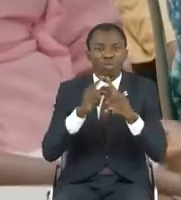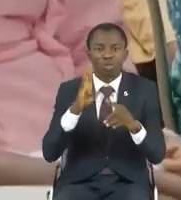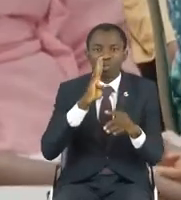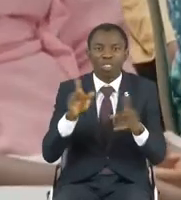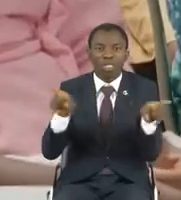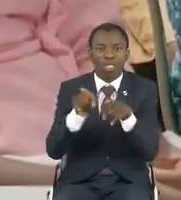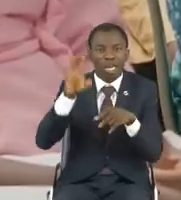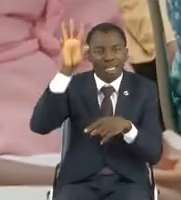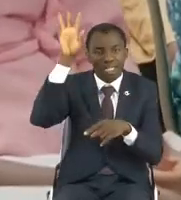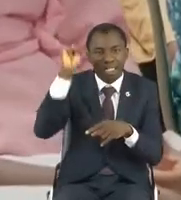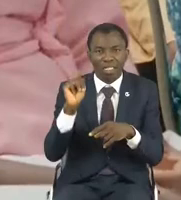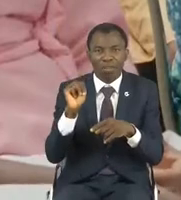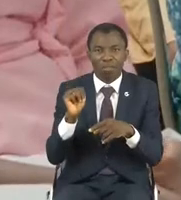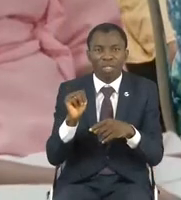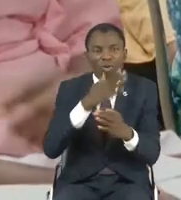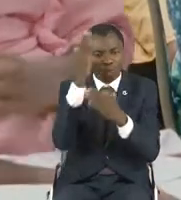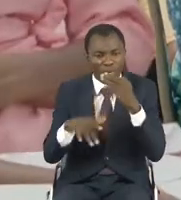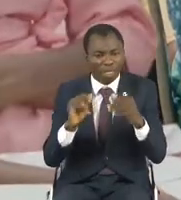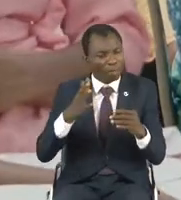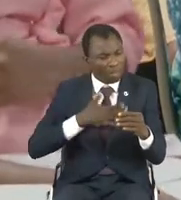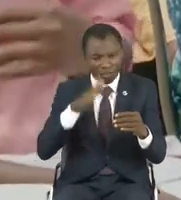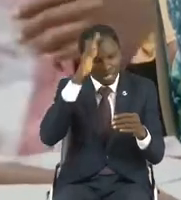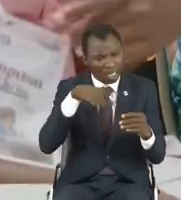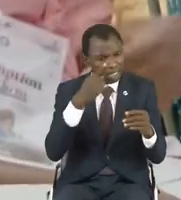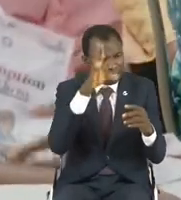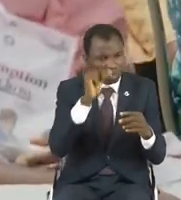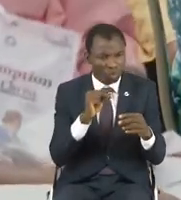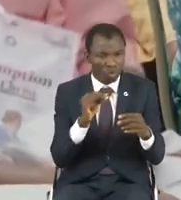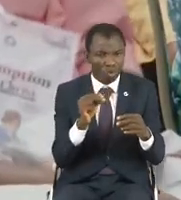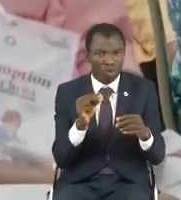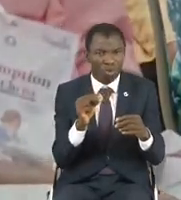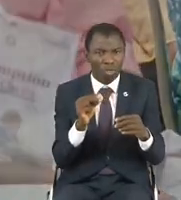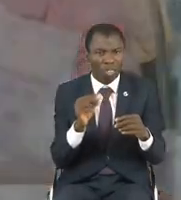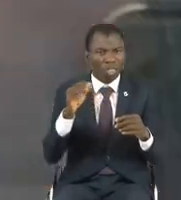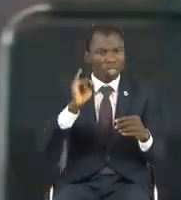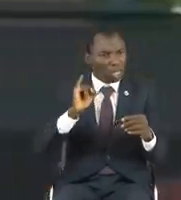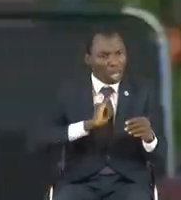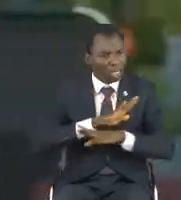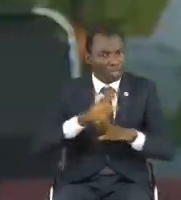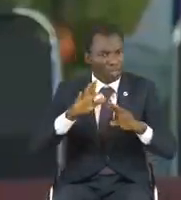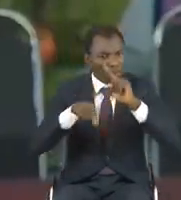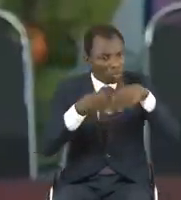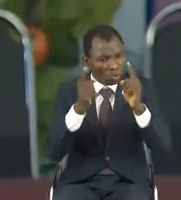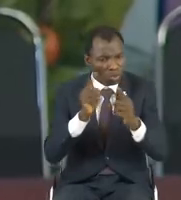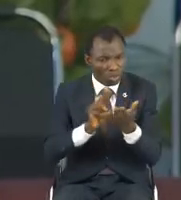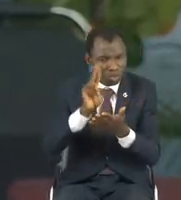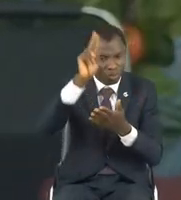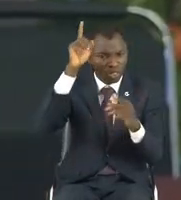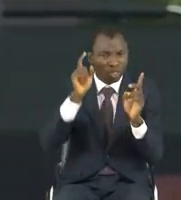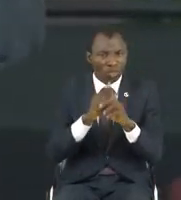him completely. My father said, no, no. I didn't go to university. Don't follow me